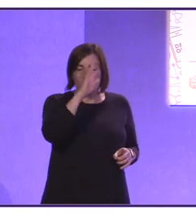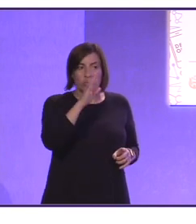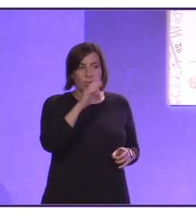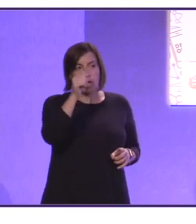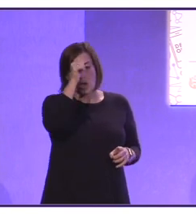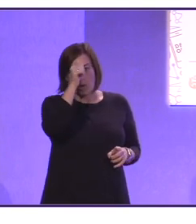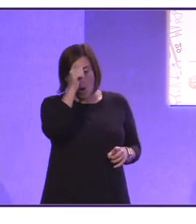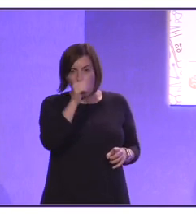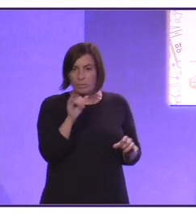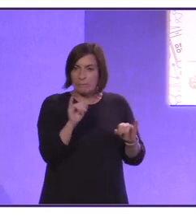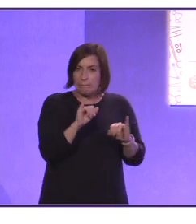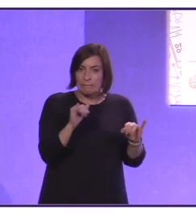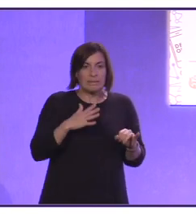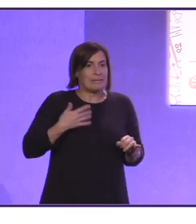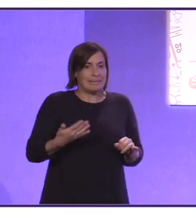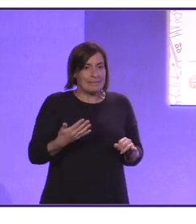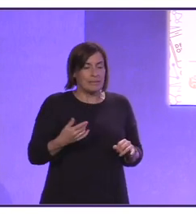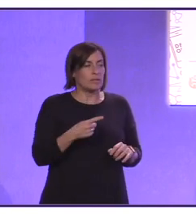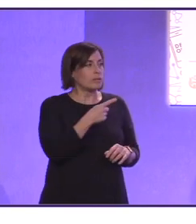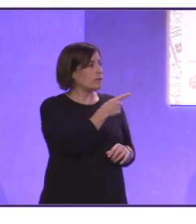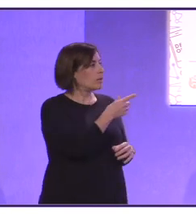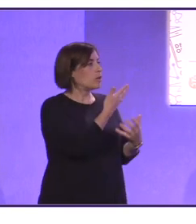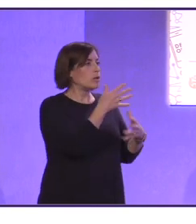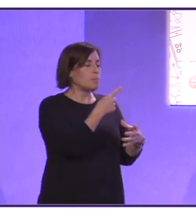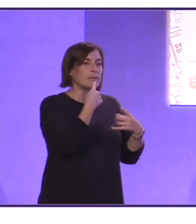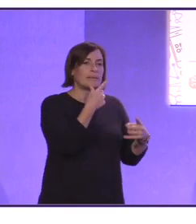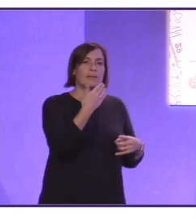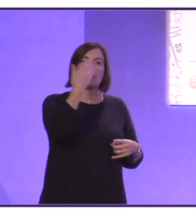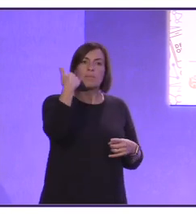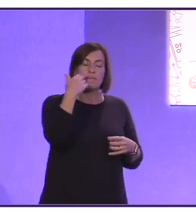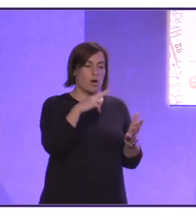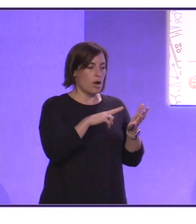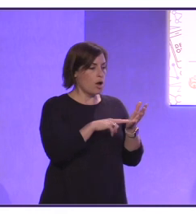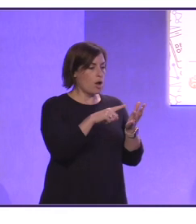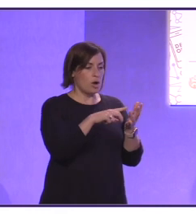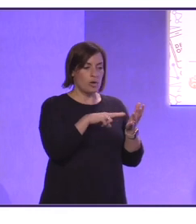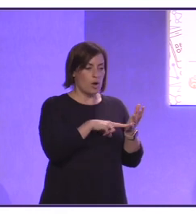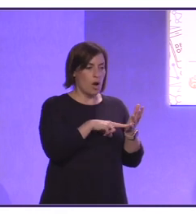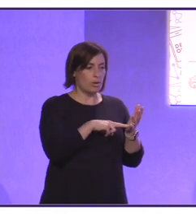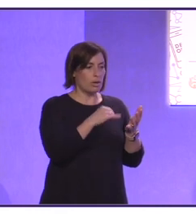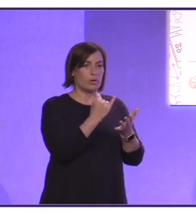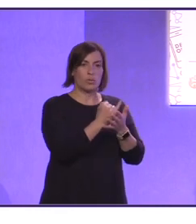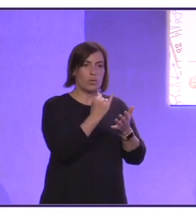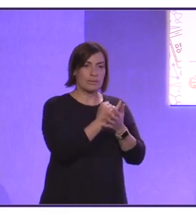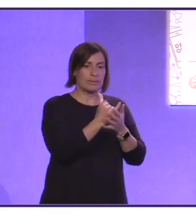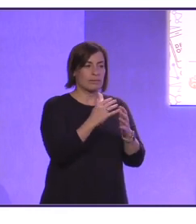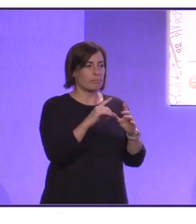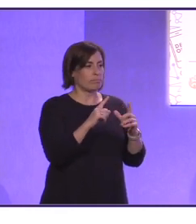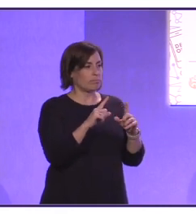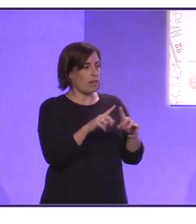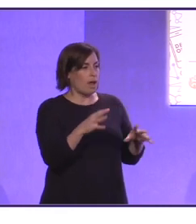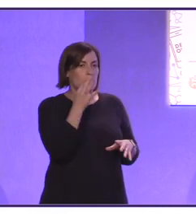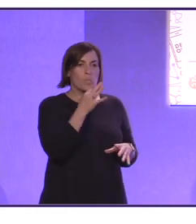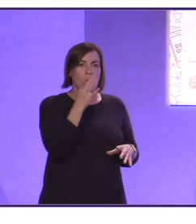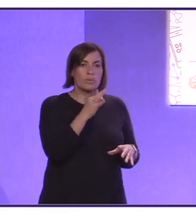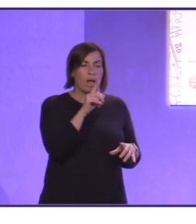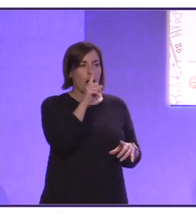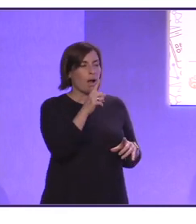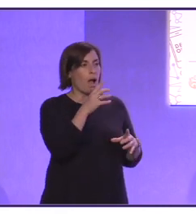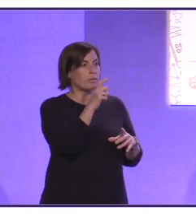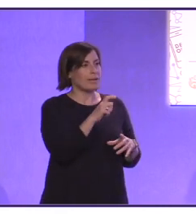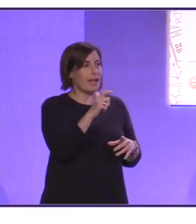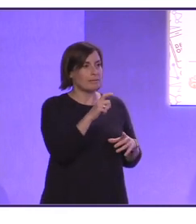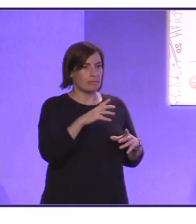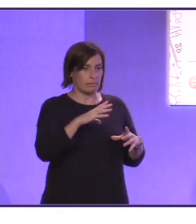And so when I talked about non-toxic, smoke-free schools and carcinogen-free water, it's an easy